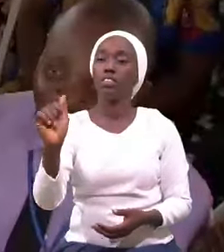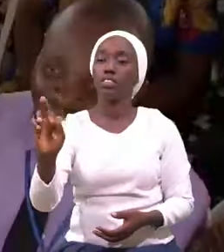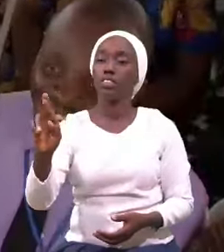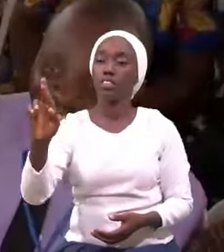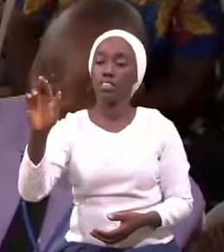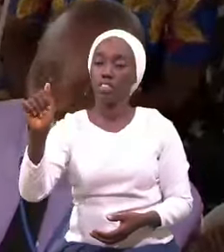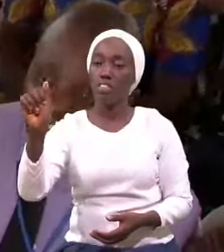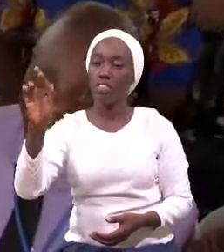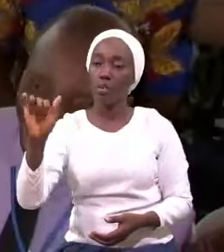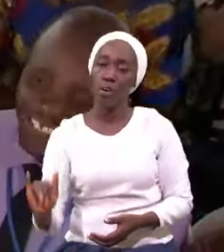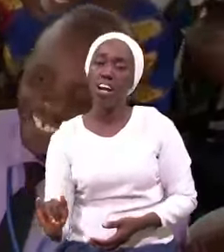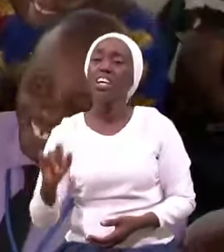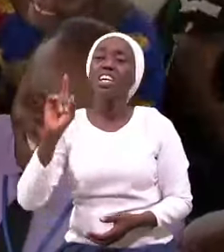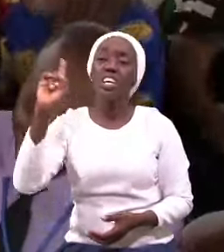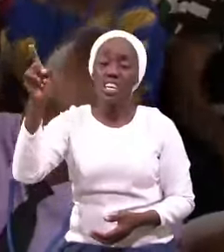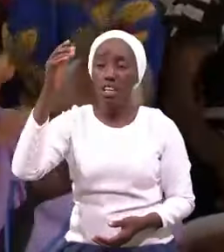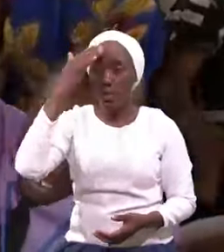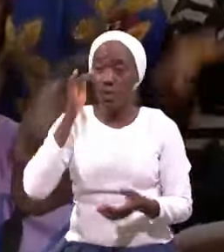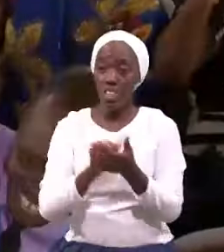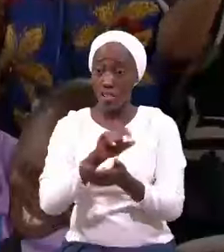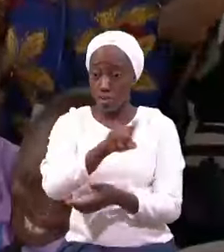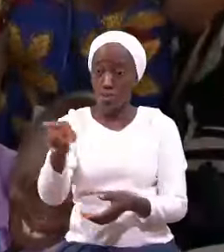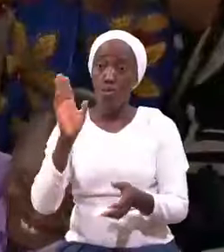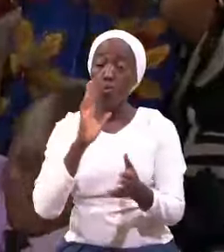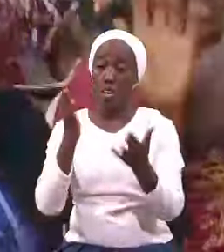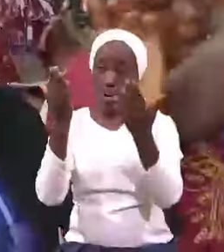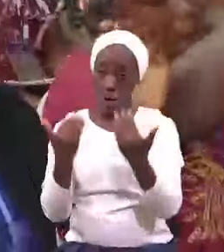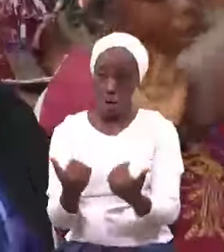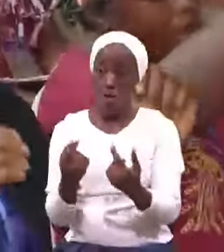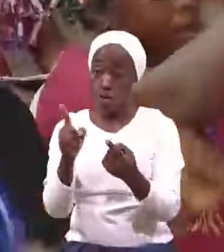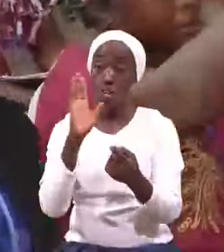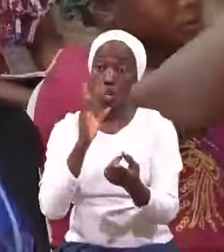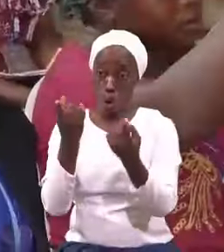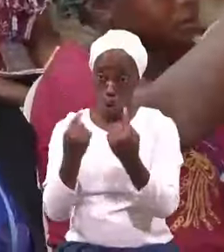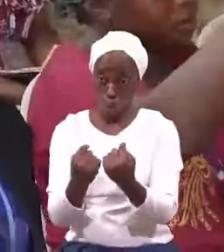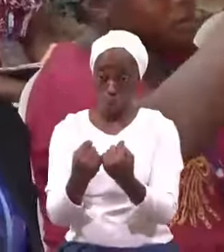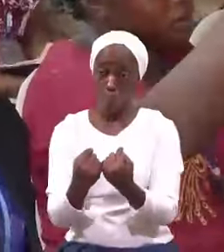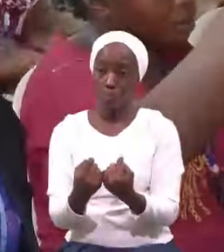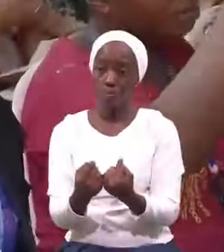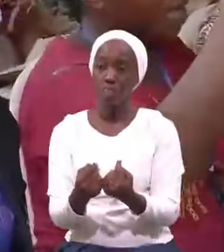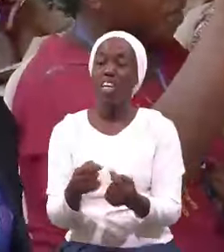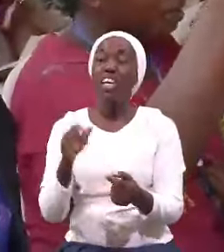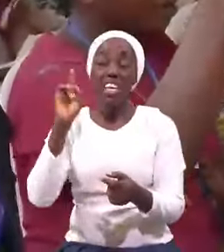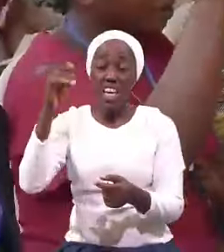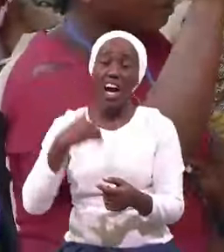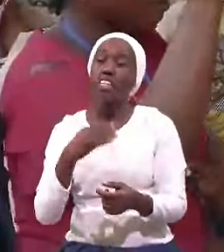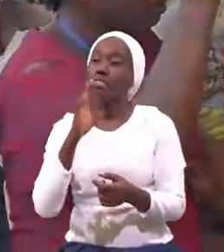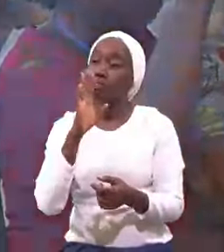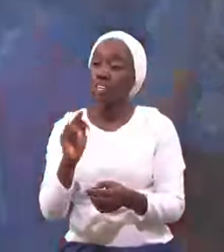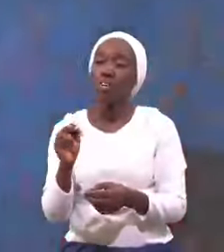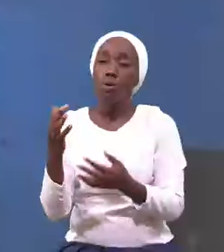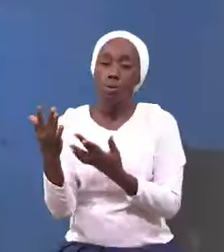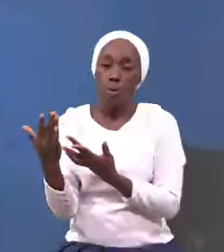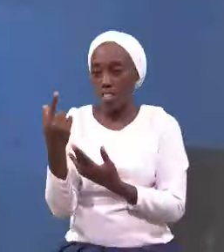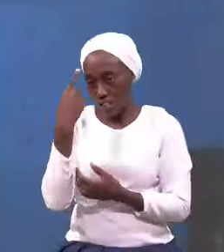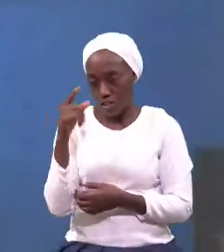He knew that you will come. And he has been waiting for you. That the